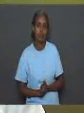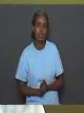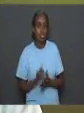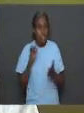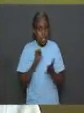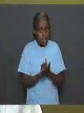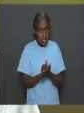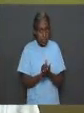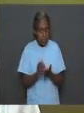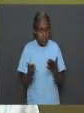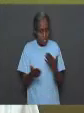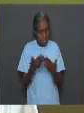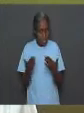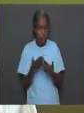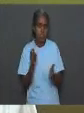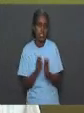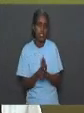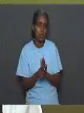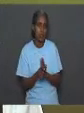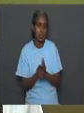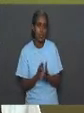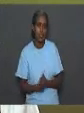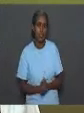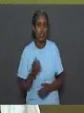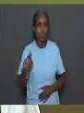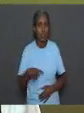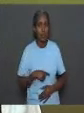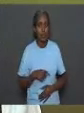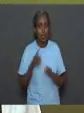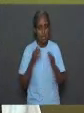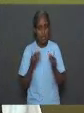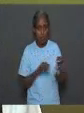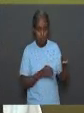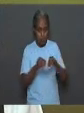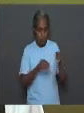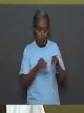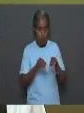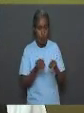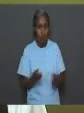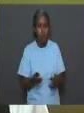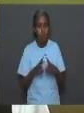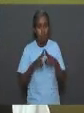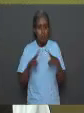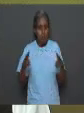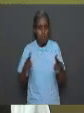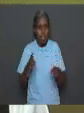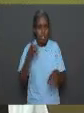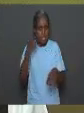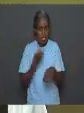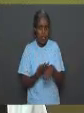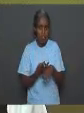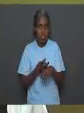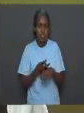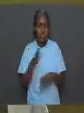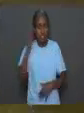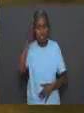That was a simple example. We will now move on to a more difficult random